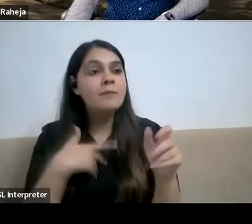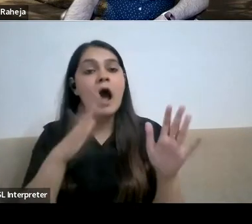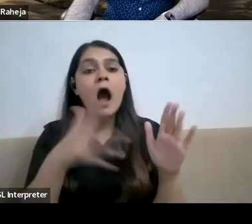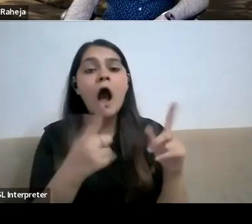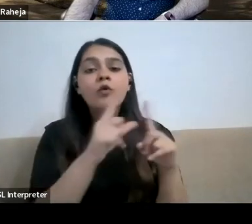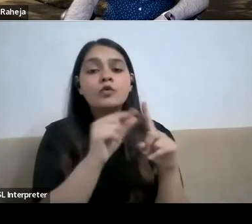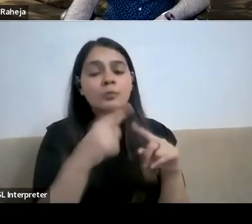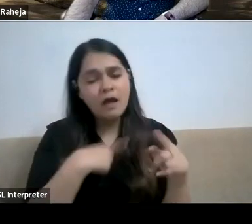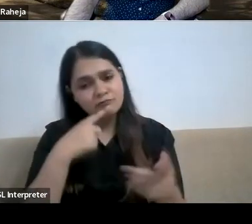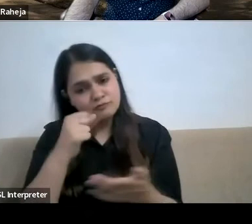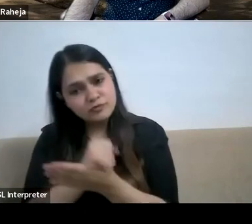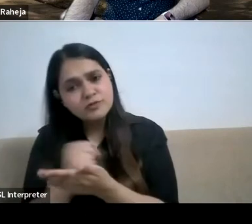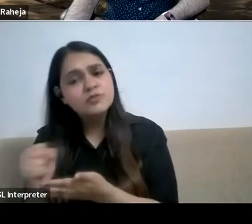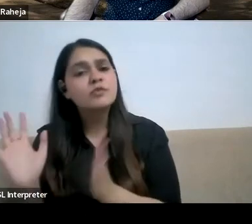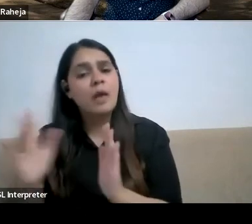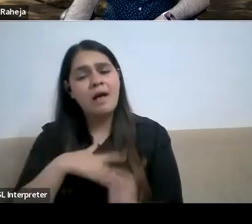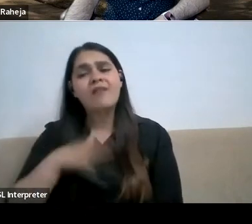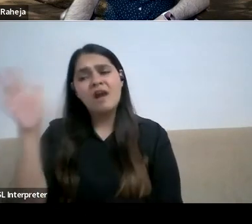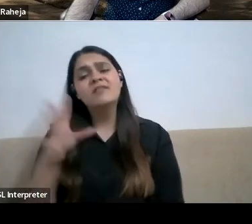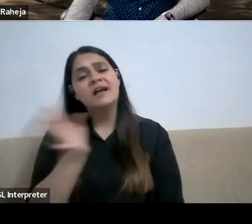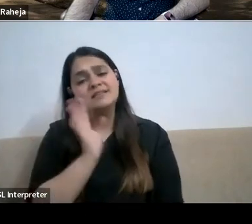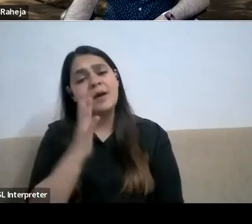I can go on for 5 hours.